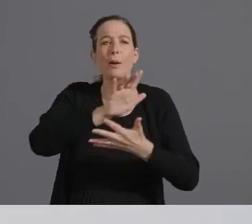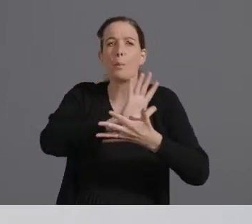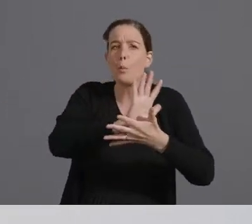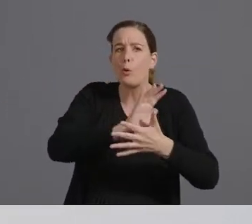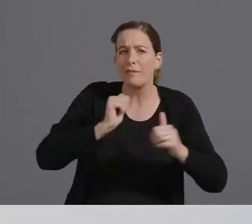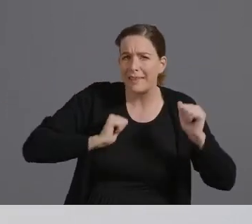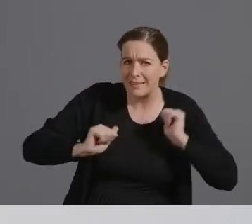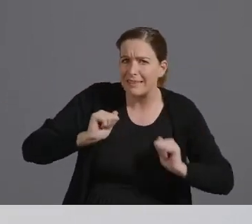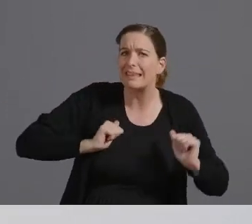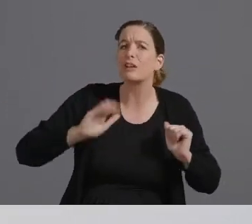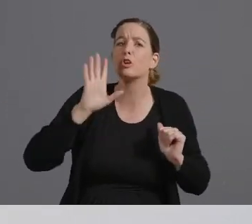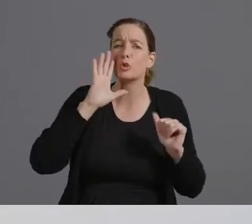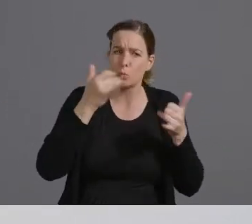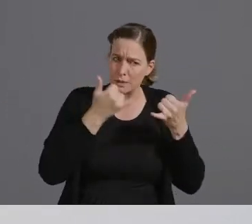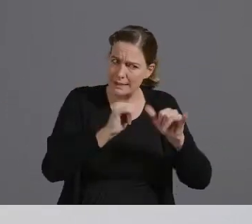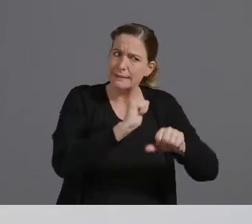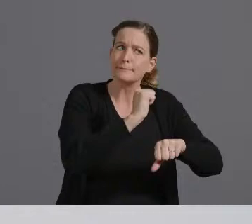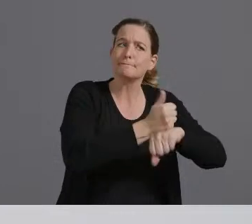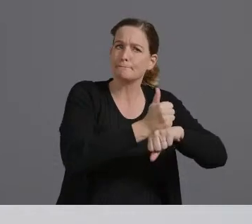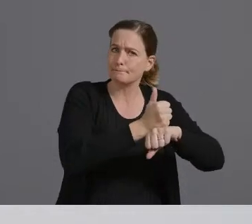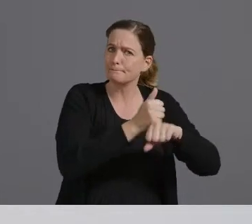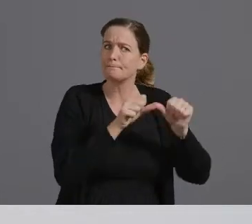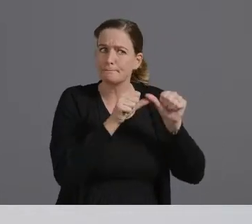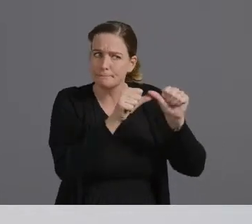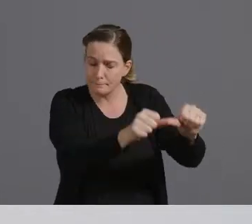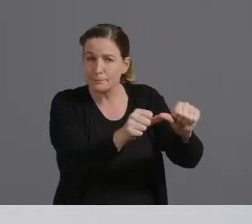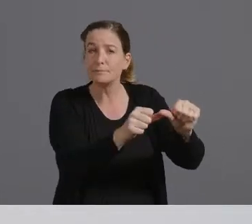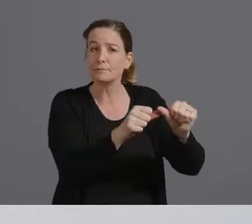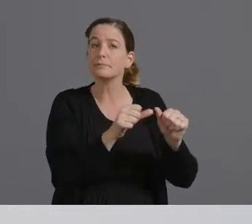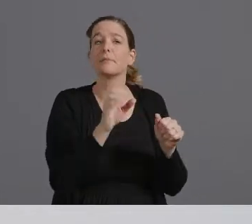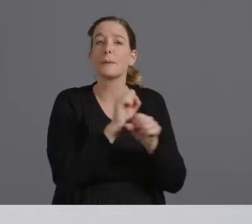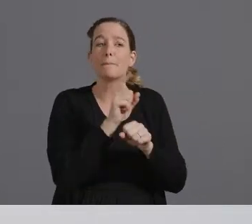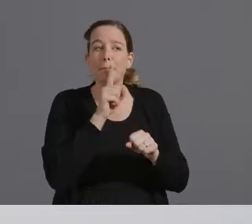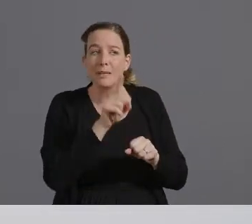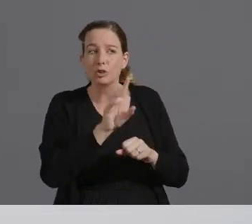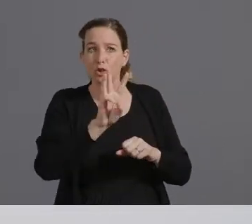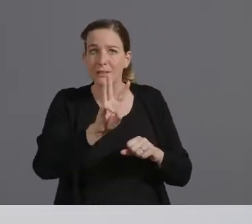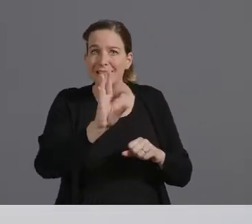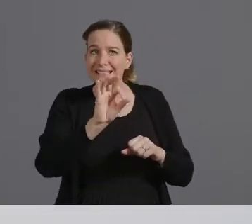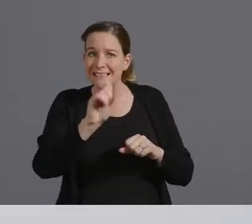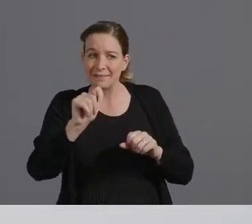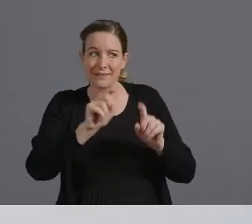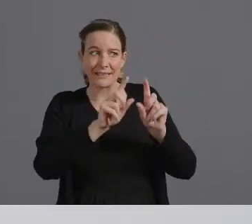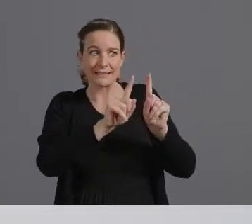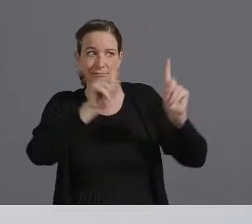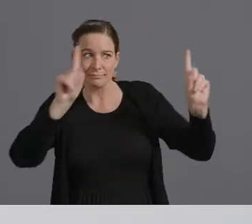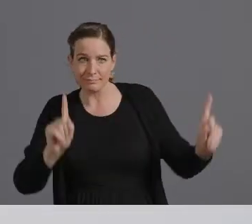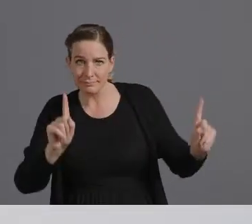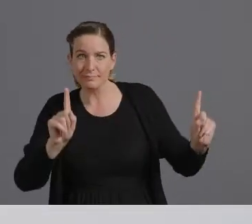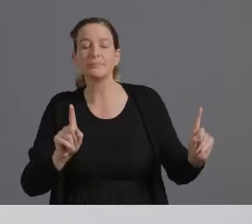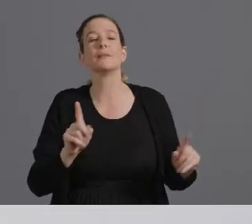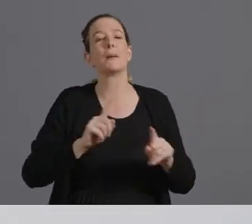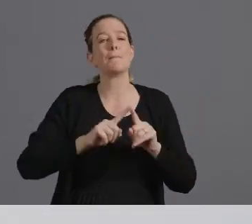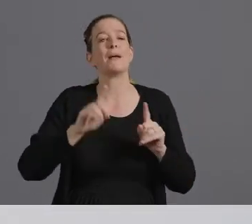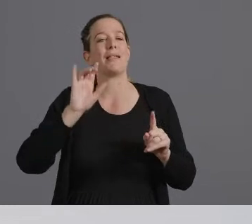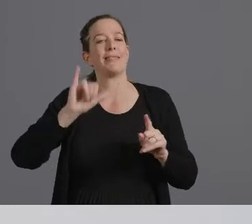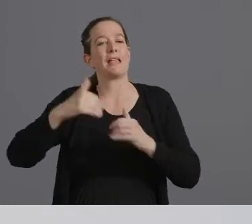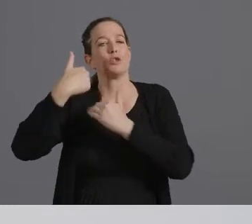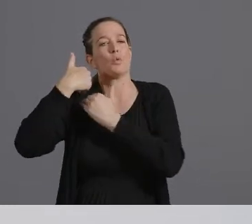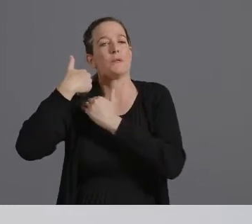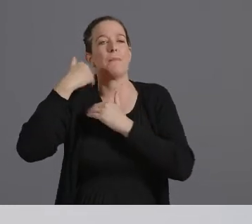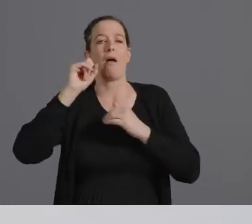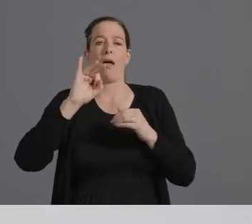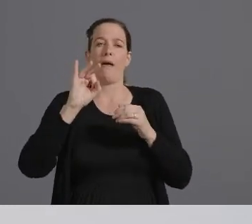in effect to maintain that 6 feet of distance, but that is something that the surveyors would look for if that was the